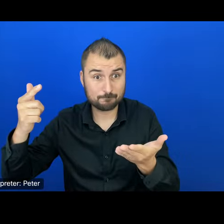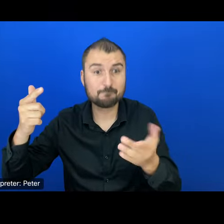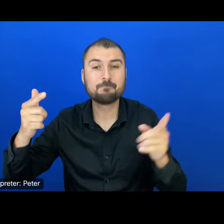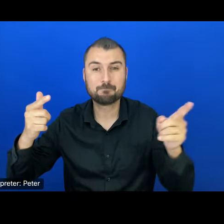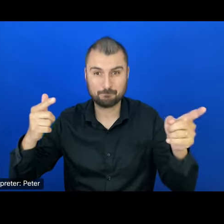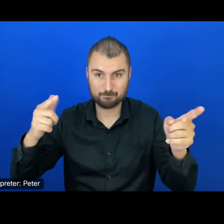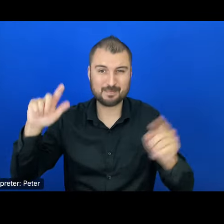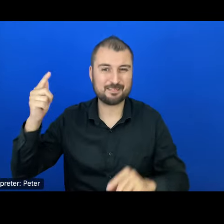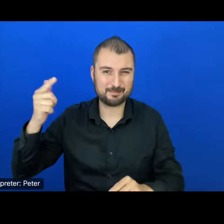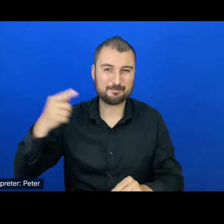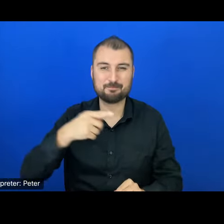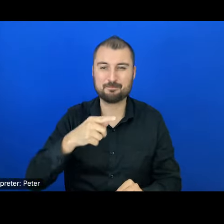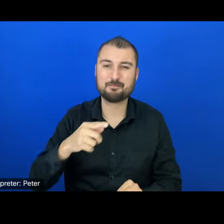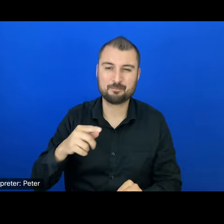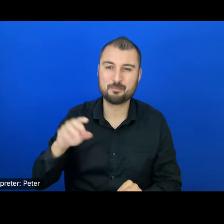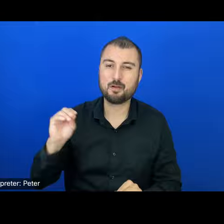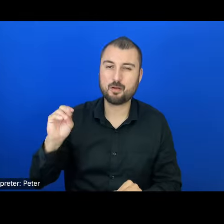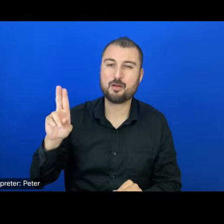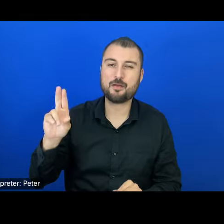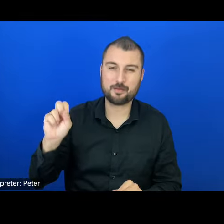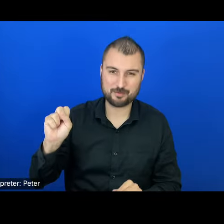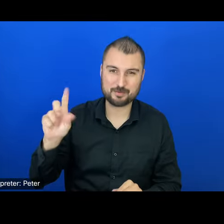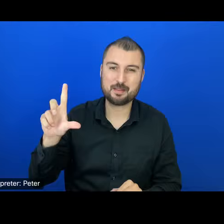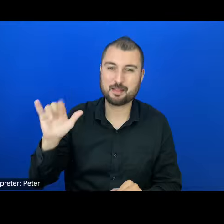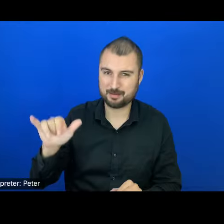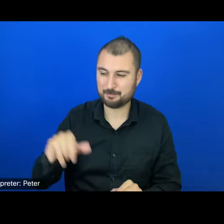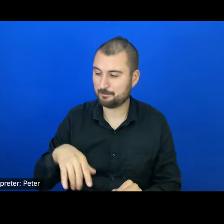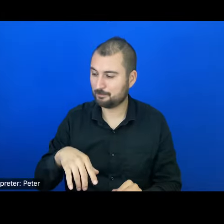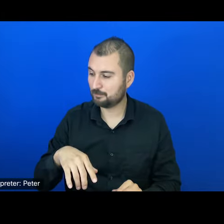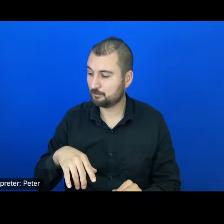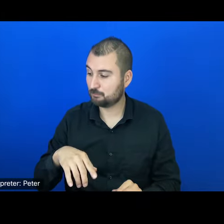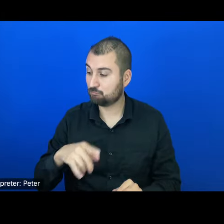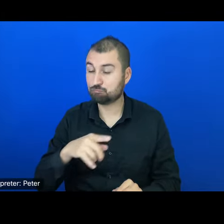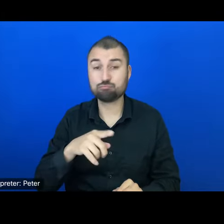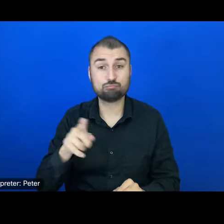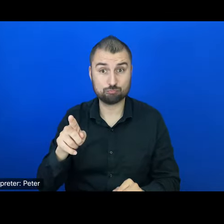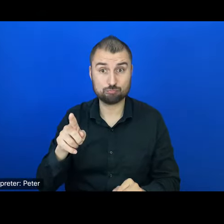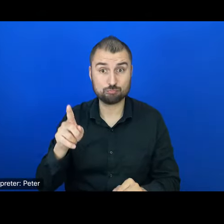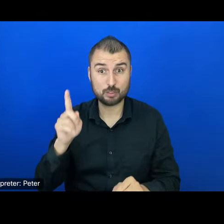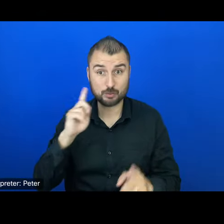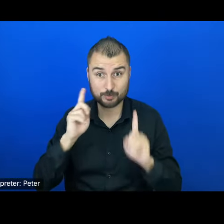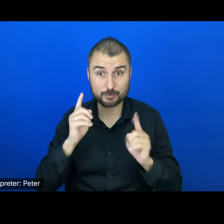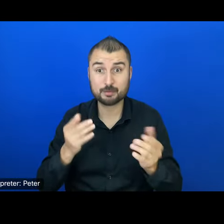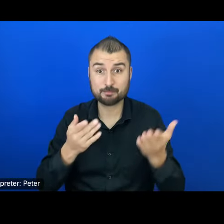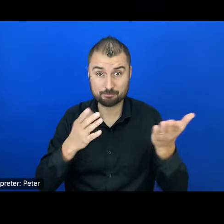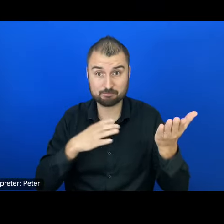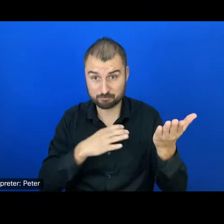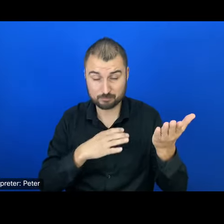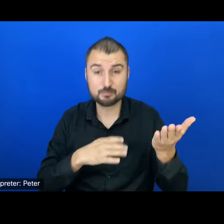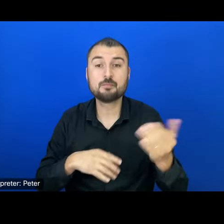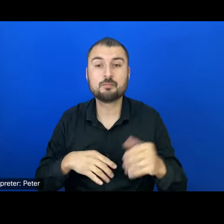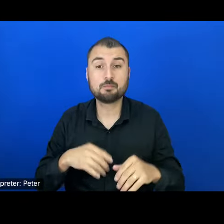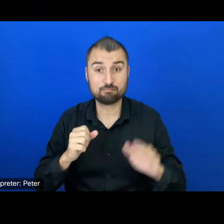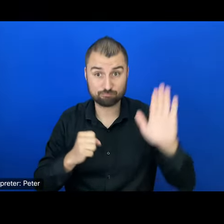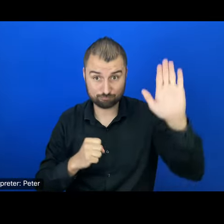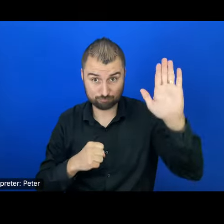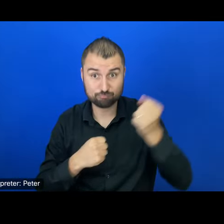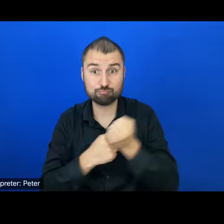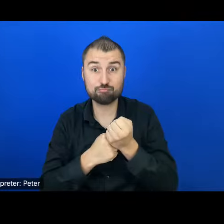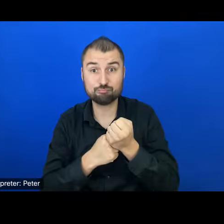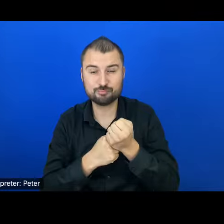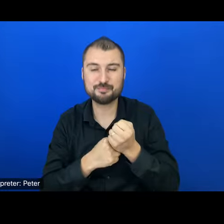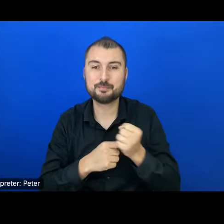Seconded by Representative Osley. Committee, you've heard the motion. All in favor, please say aye.